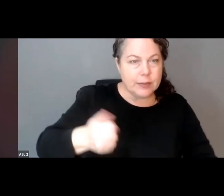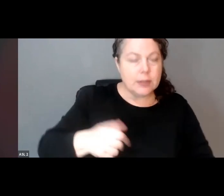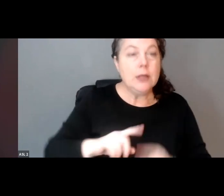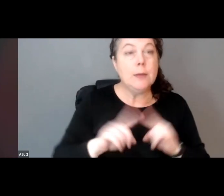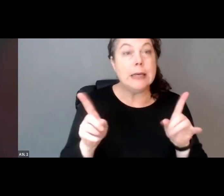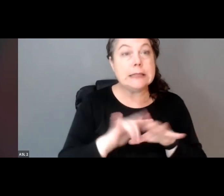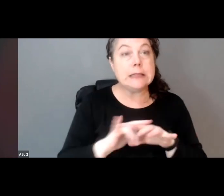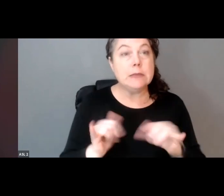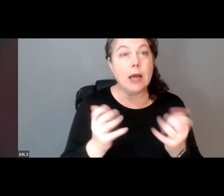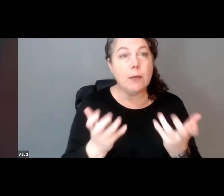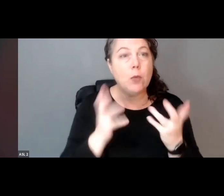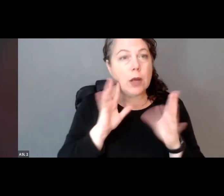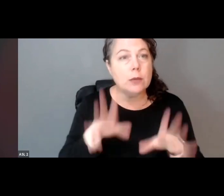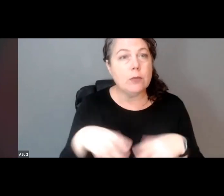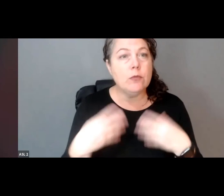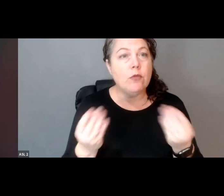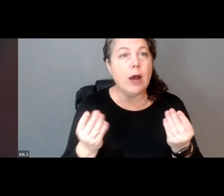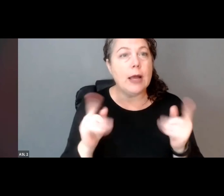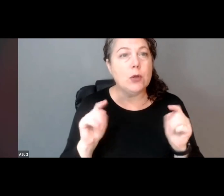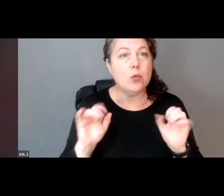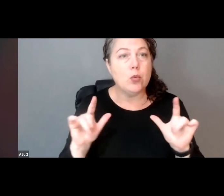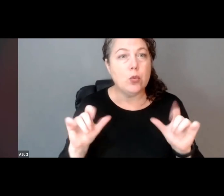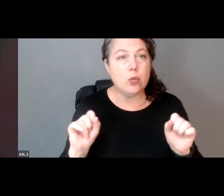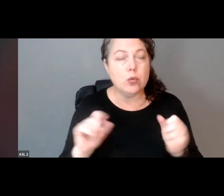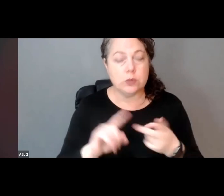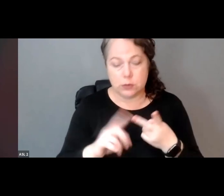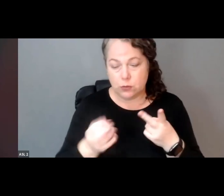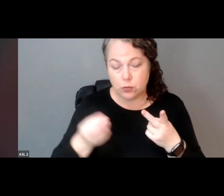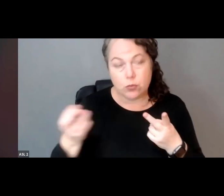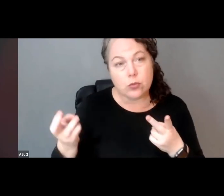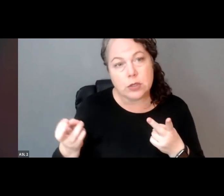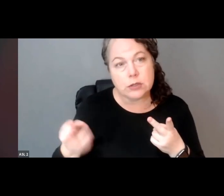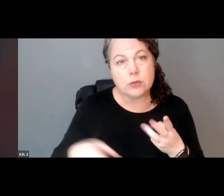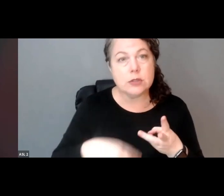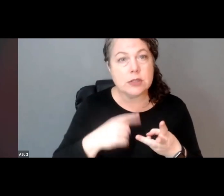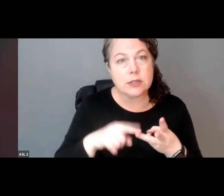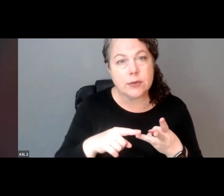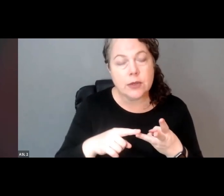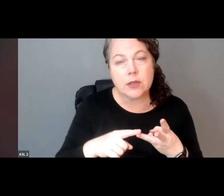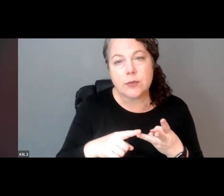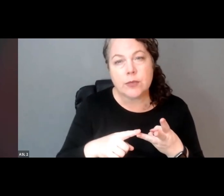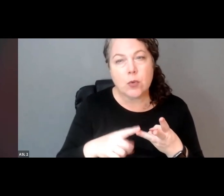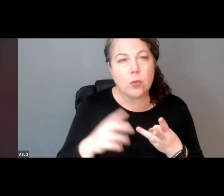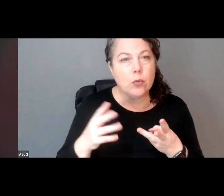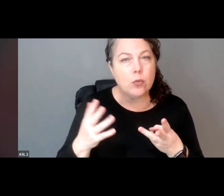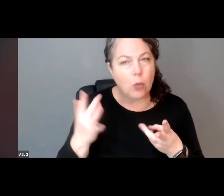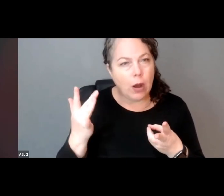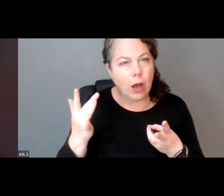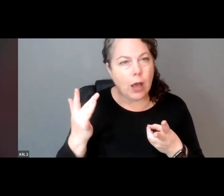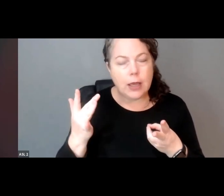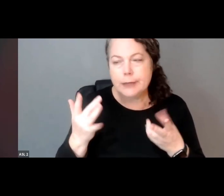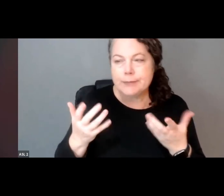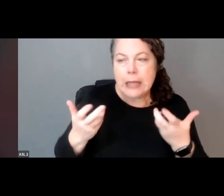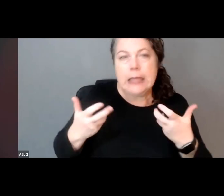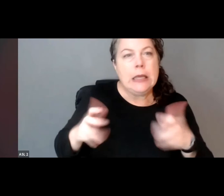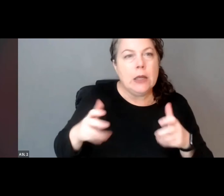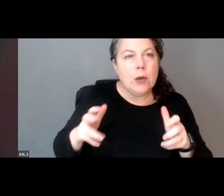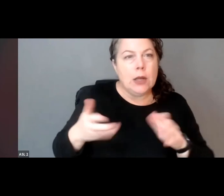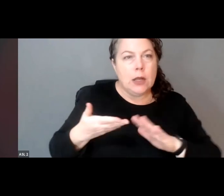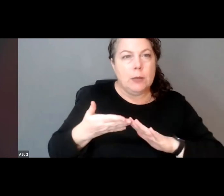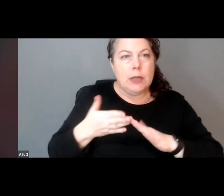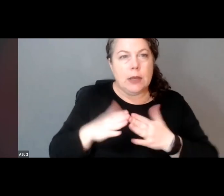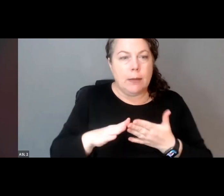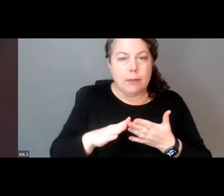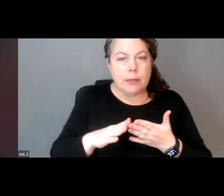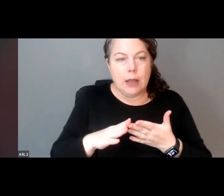provide individuals the tools and the resources so that they don't become subject to